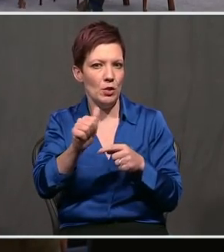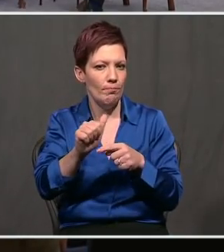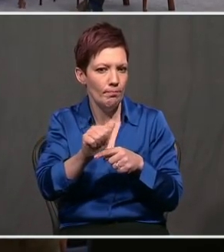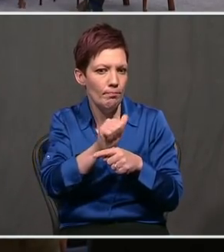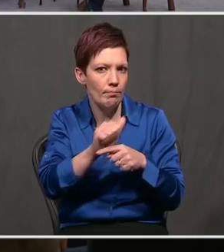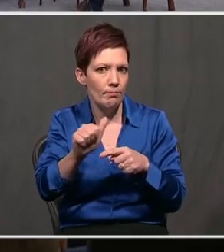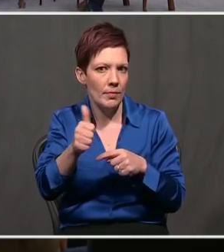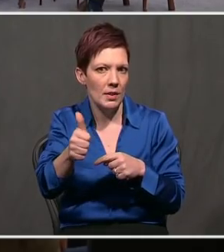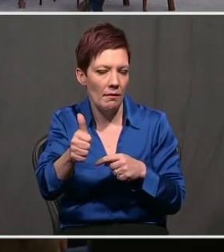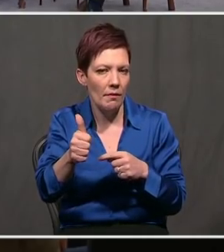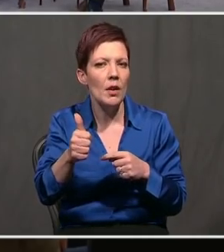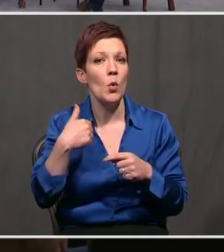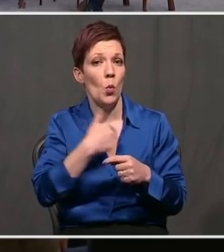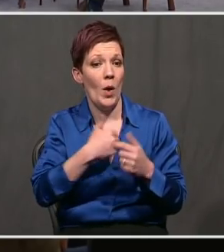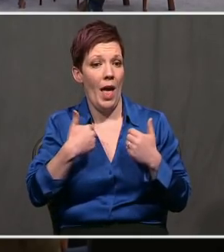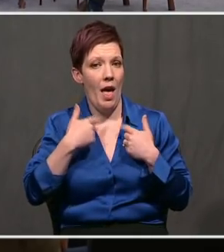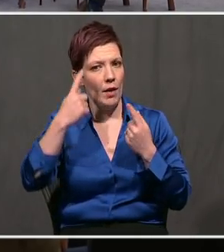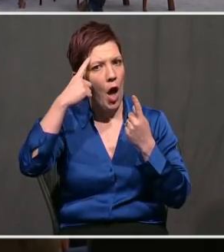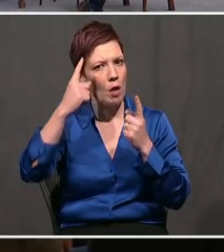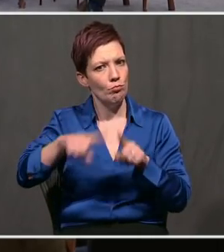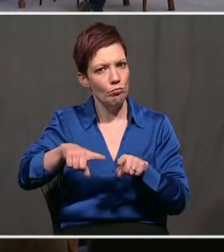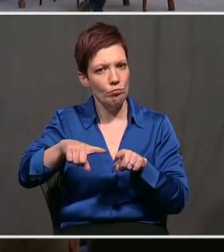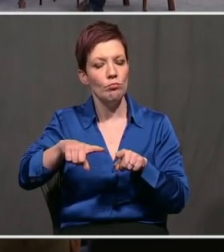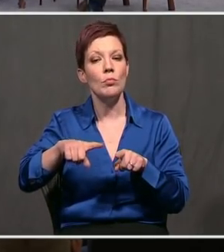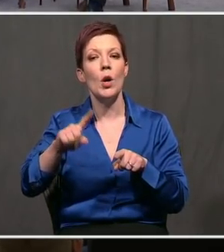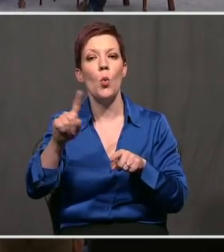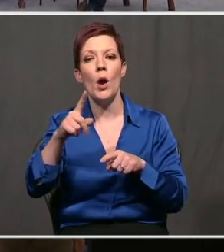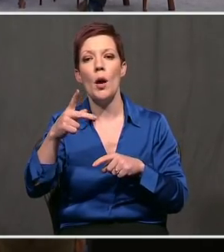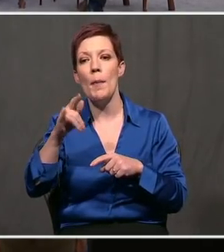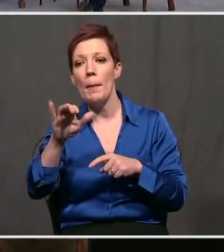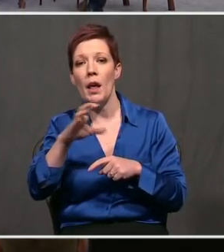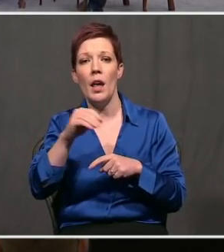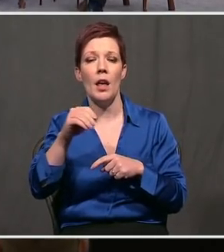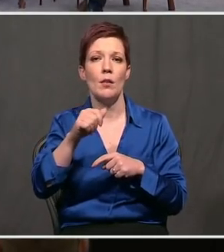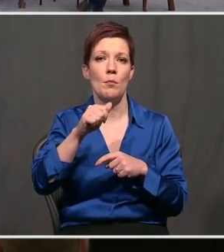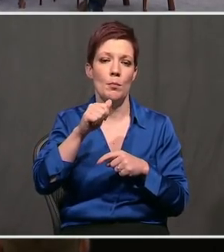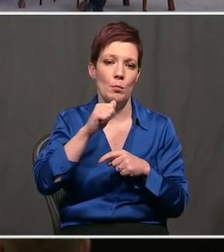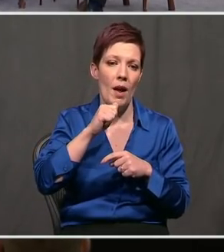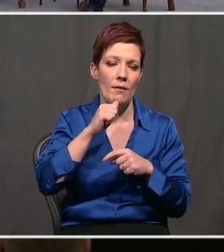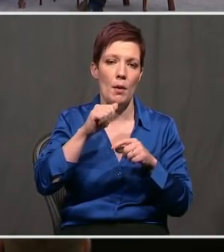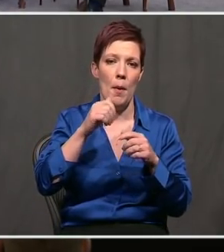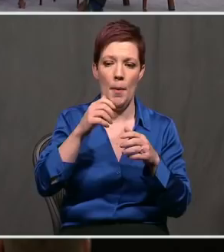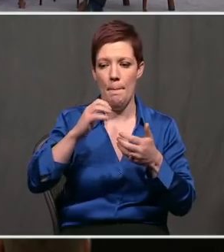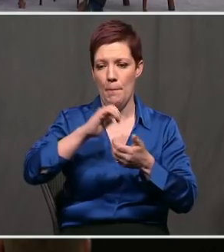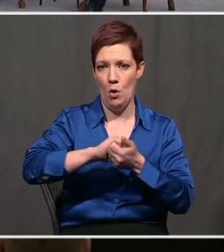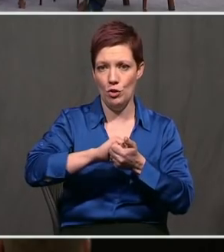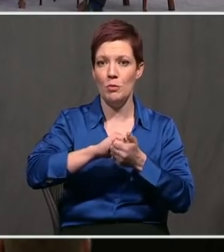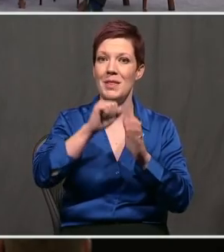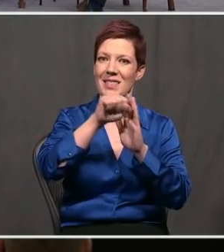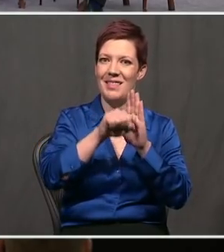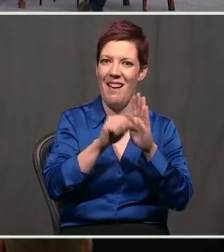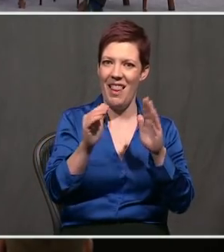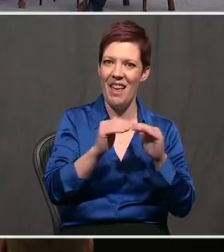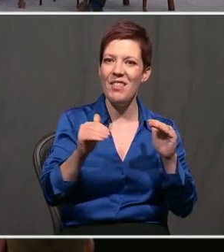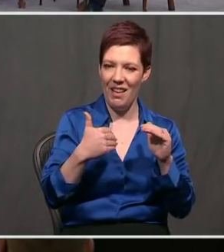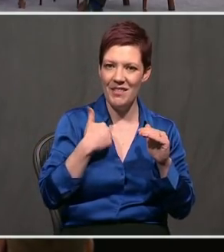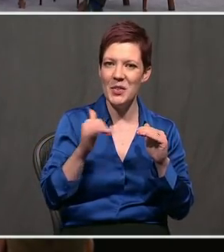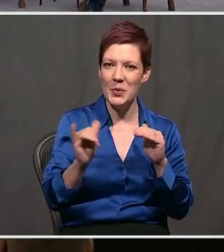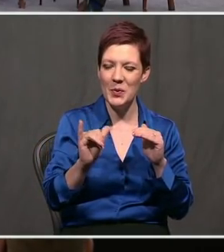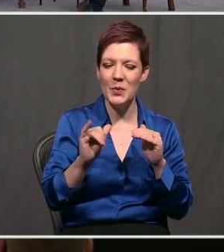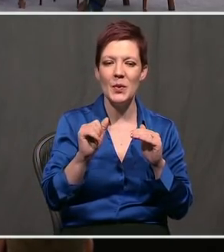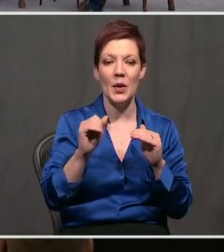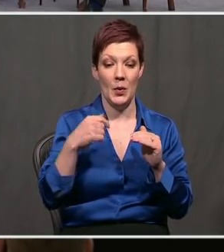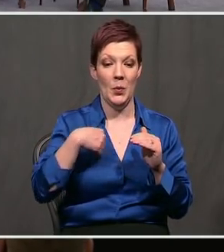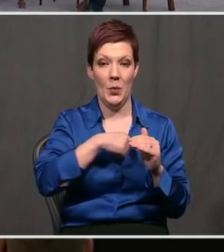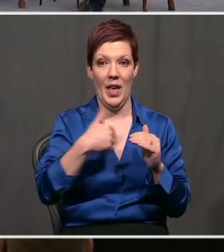got a memorandum of agreement. The public-private partnerships are done at the state level, too. So we have an exceptional